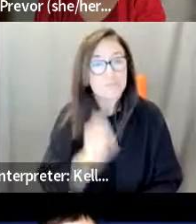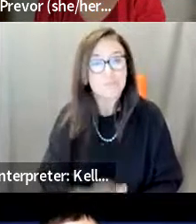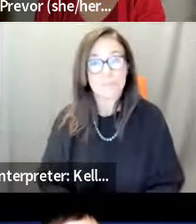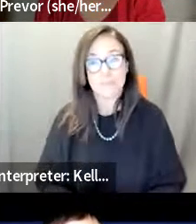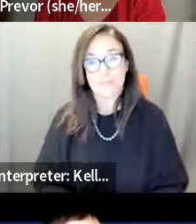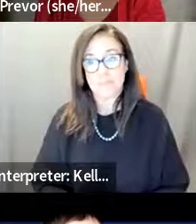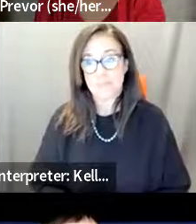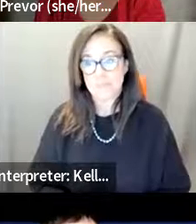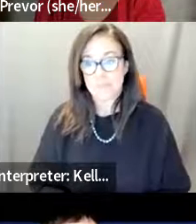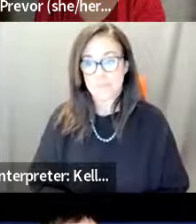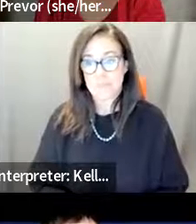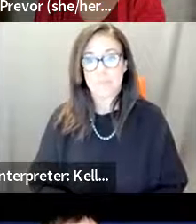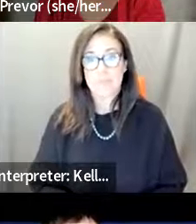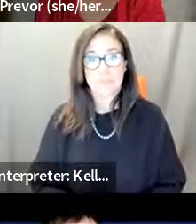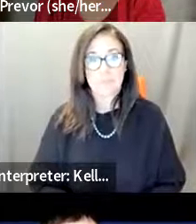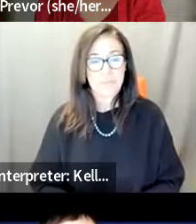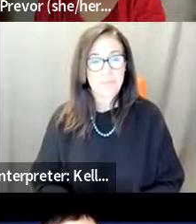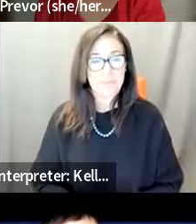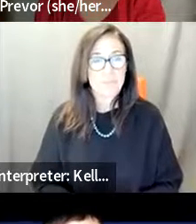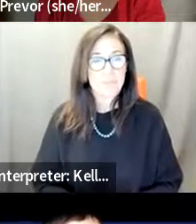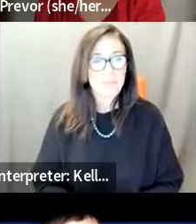Okay. Great. So,